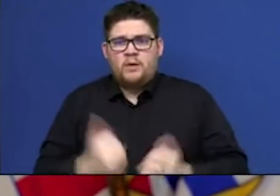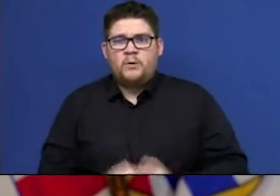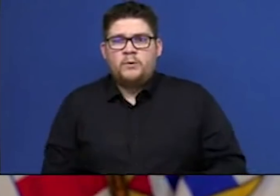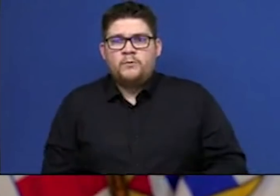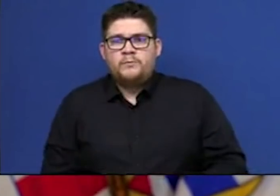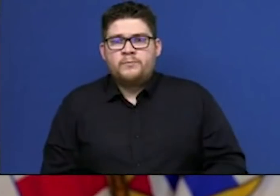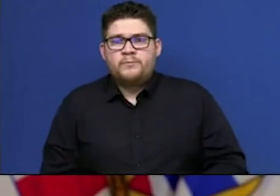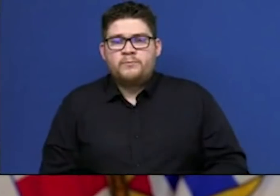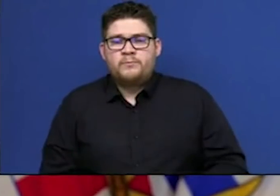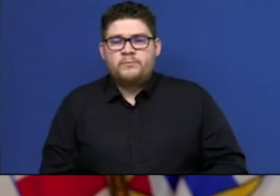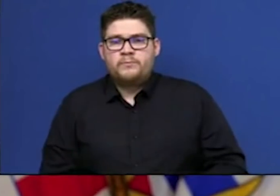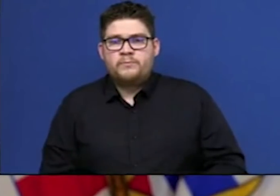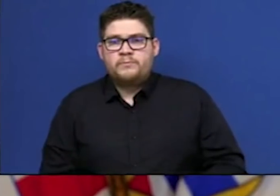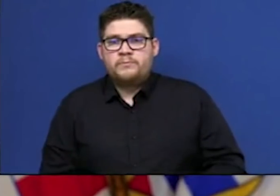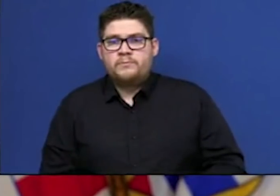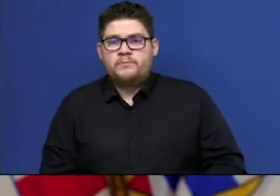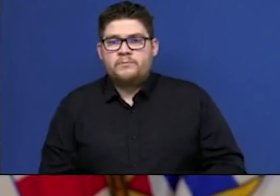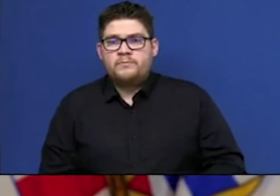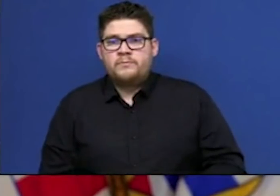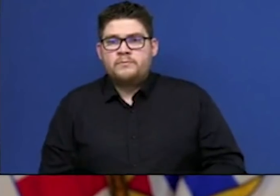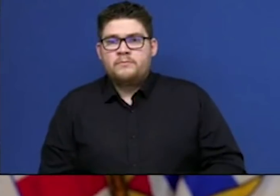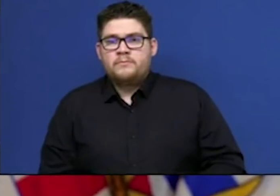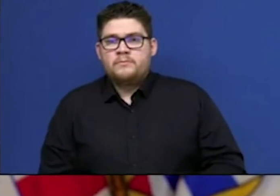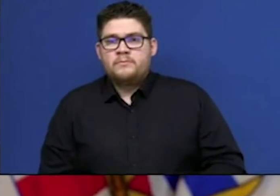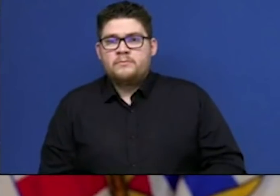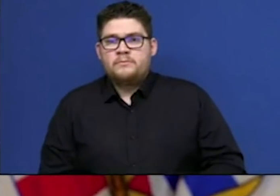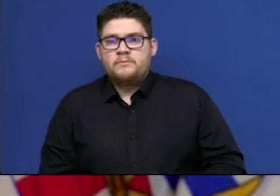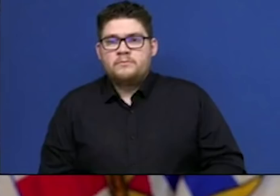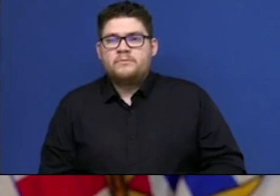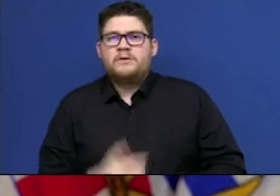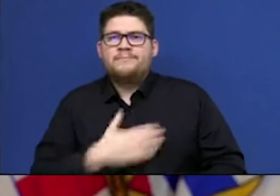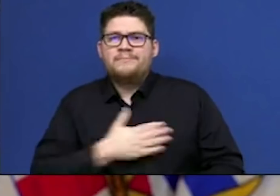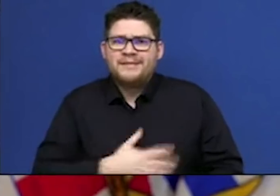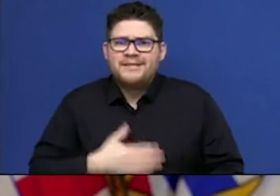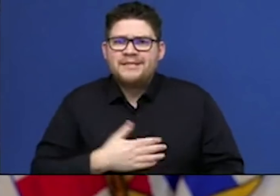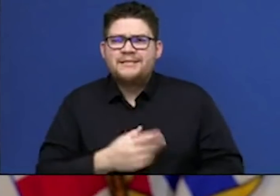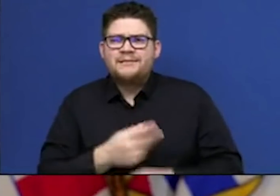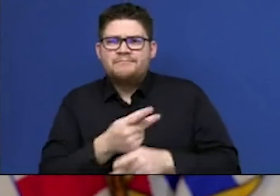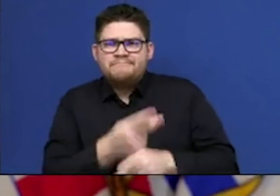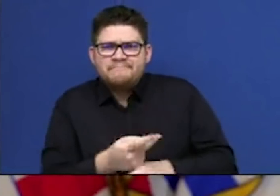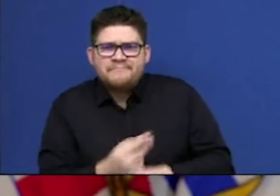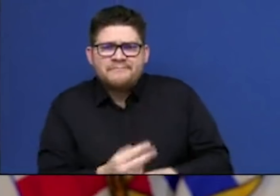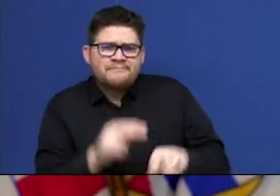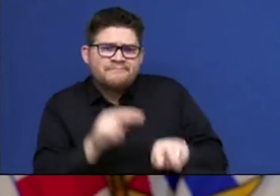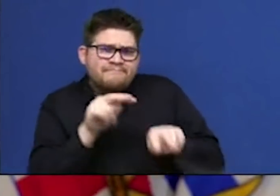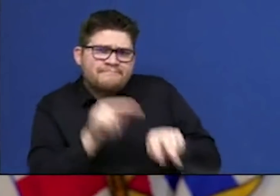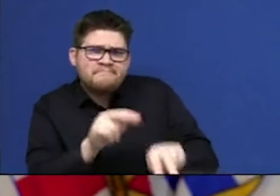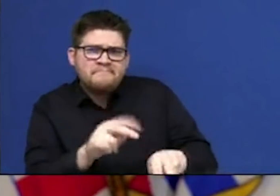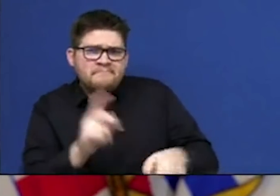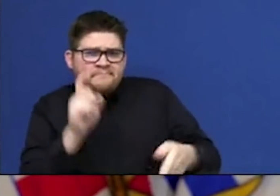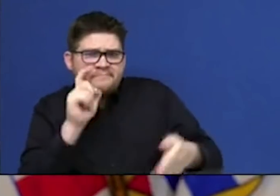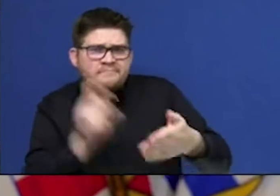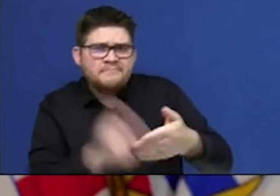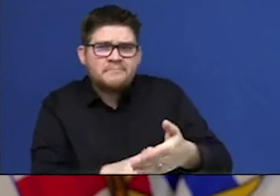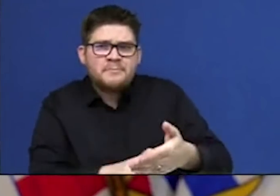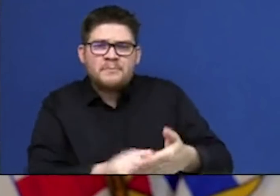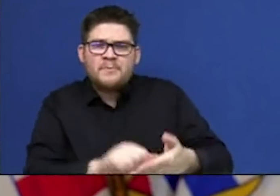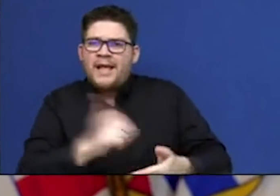ask everybody right now to pay attention to how you can work from home, whether this is